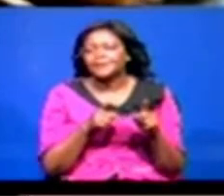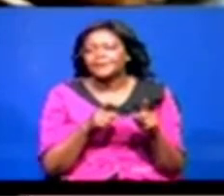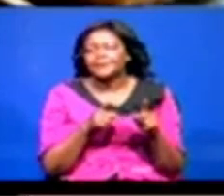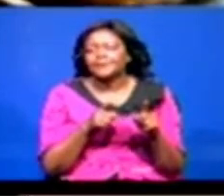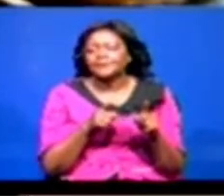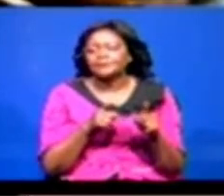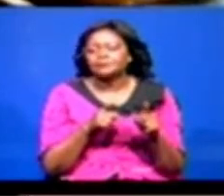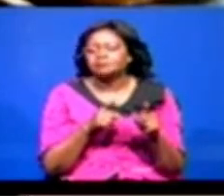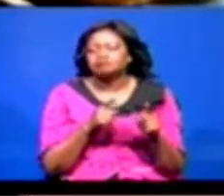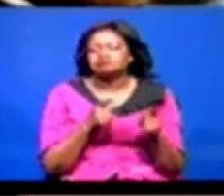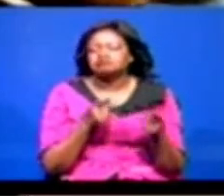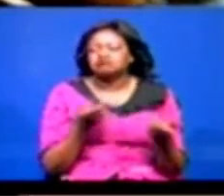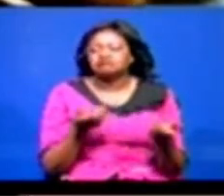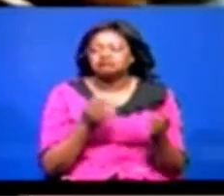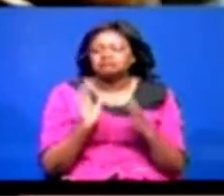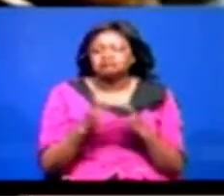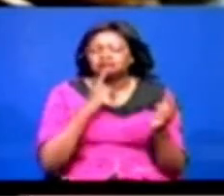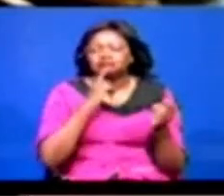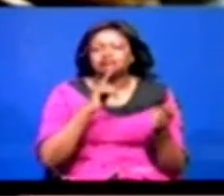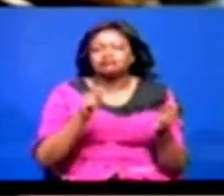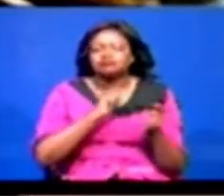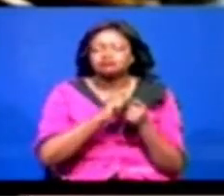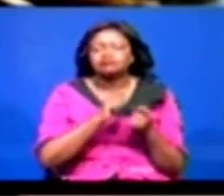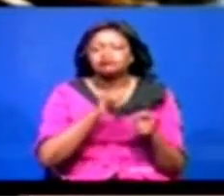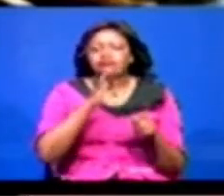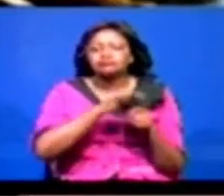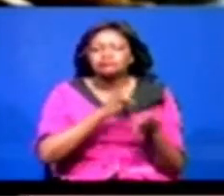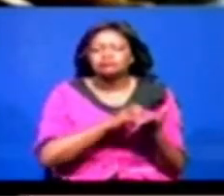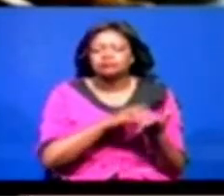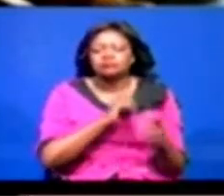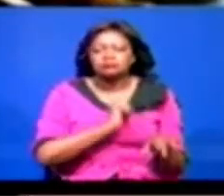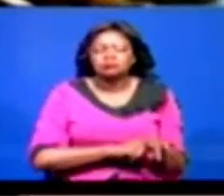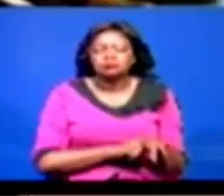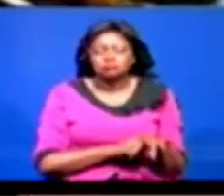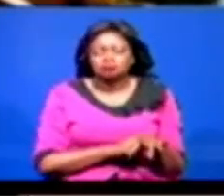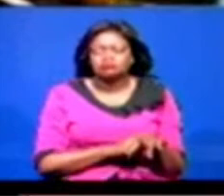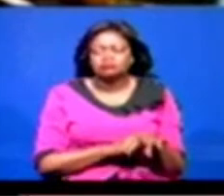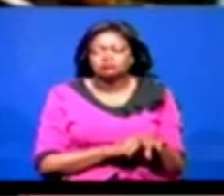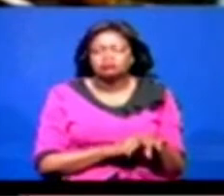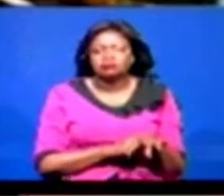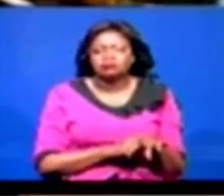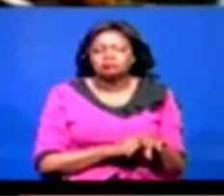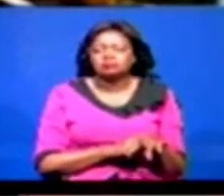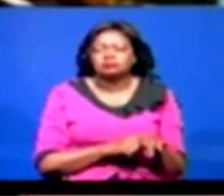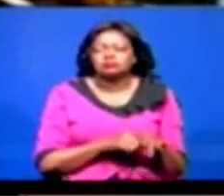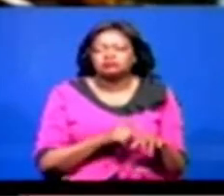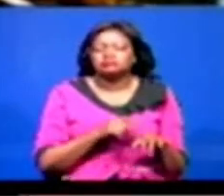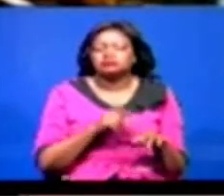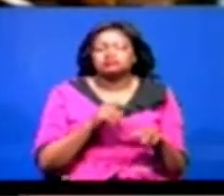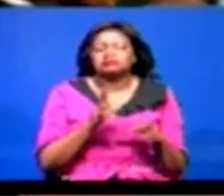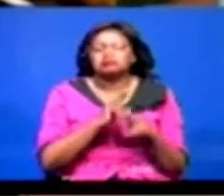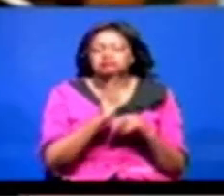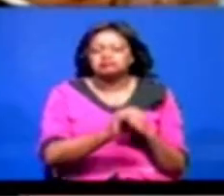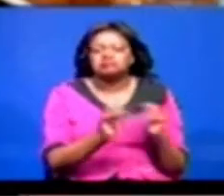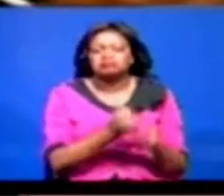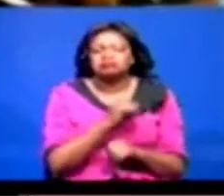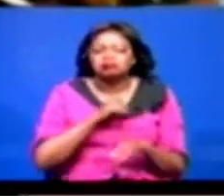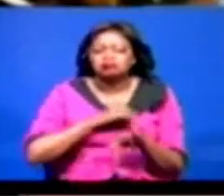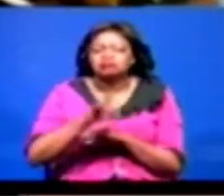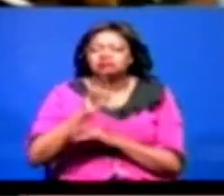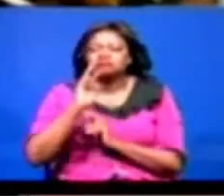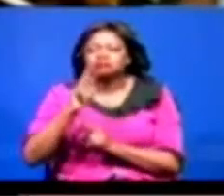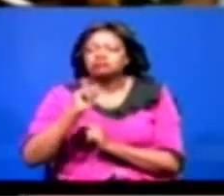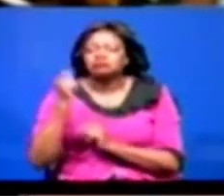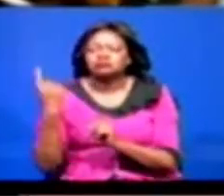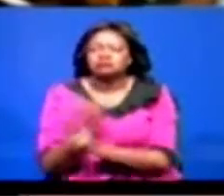meaning you can then not use it once you've locked it to the events of that day to transmit results from a